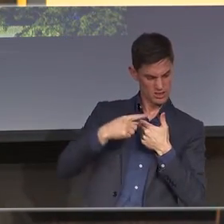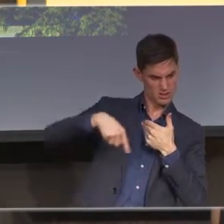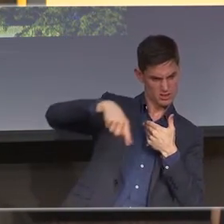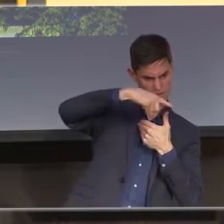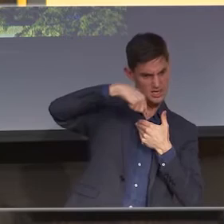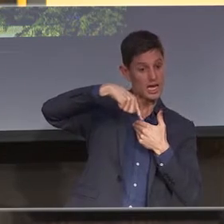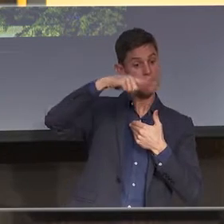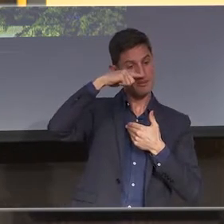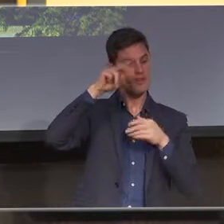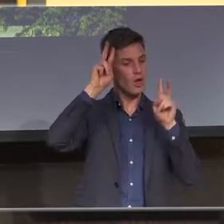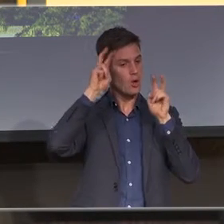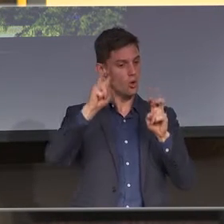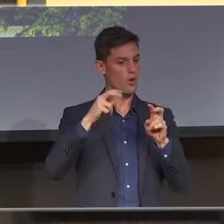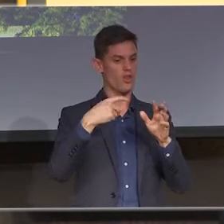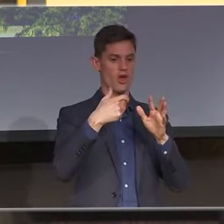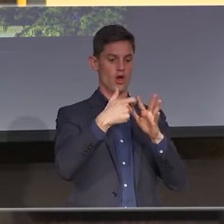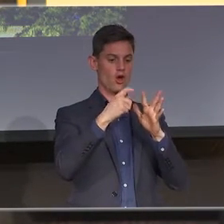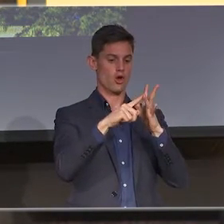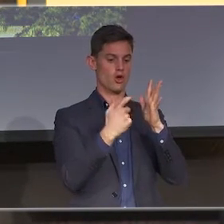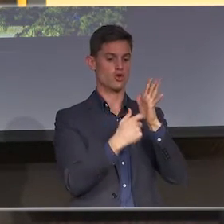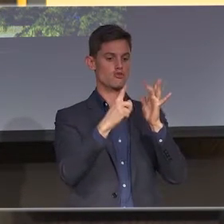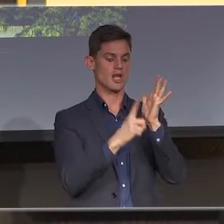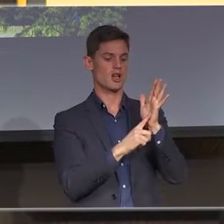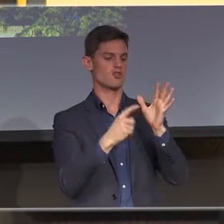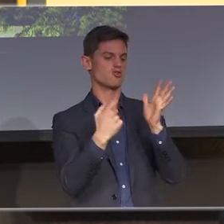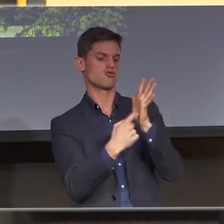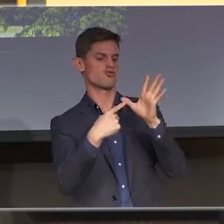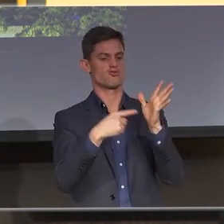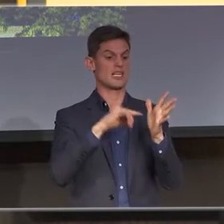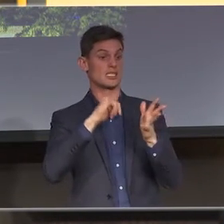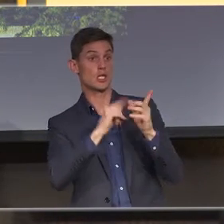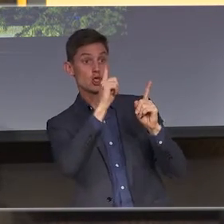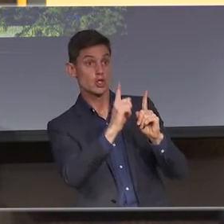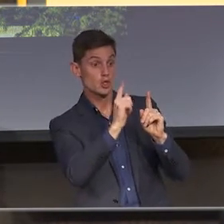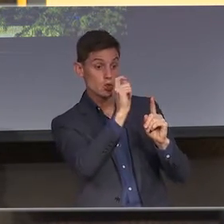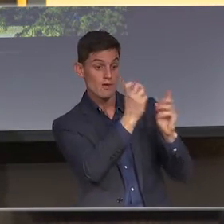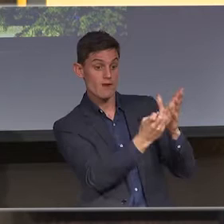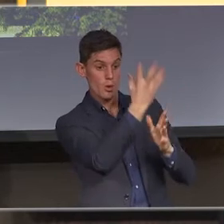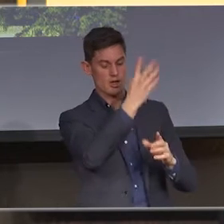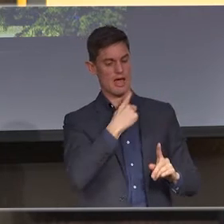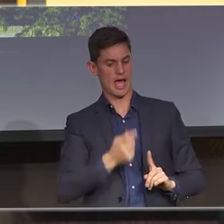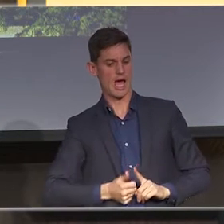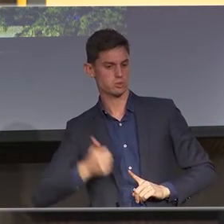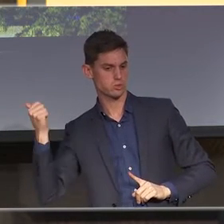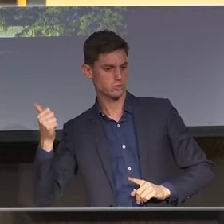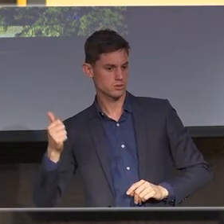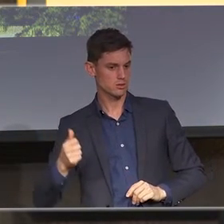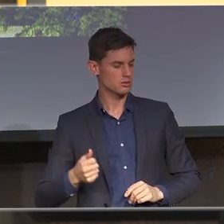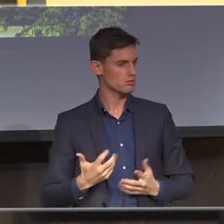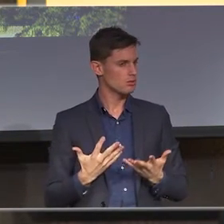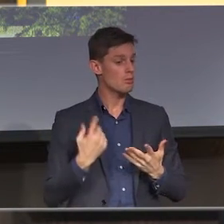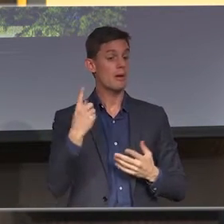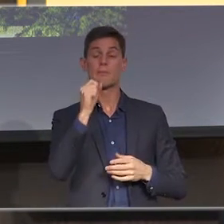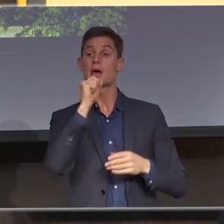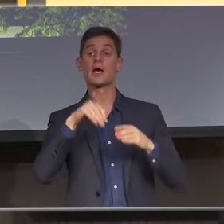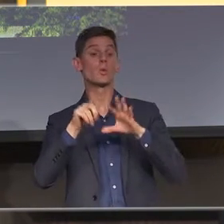where the people known as the Kurilpa Rats are moved on the night of the fireworks. According to Common Ground in Queensland, whose vision